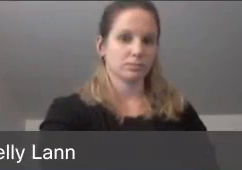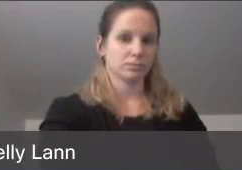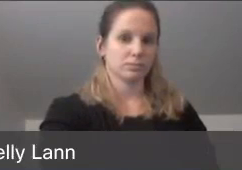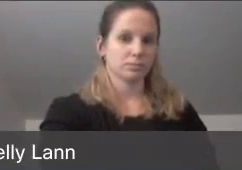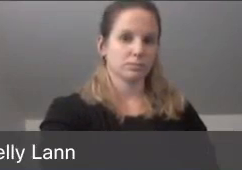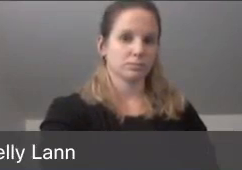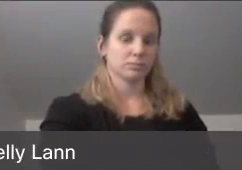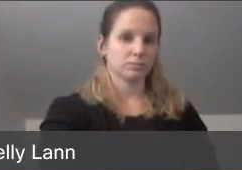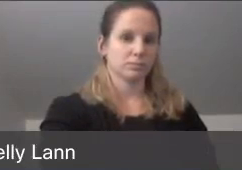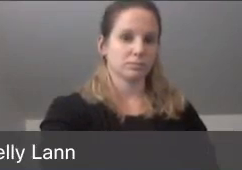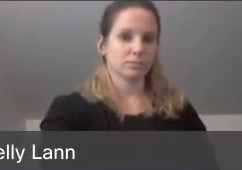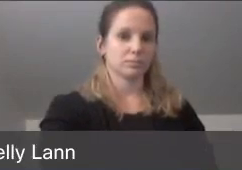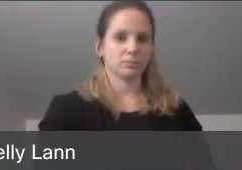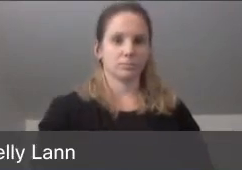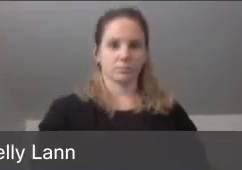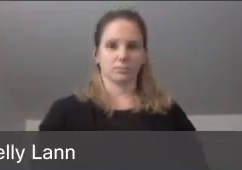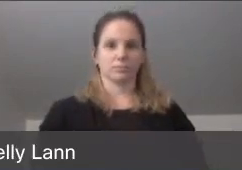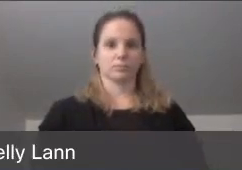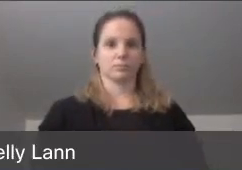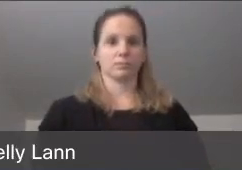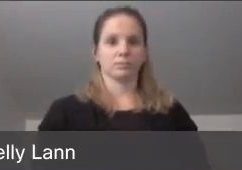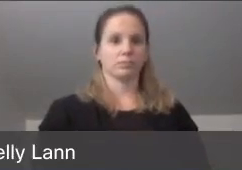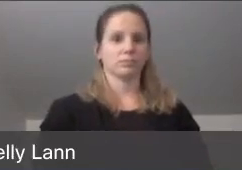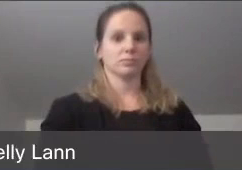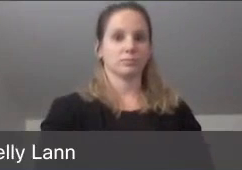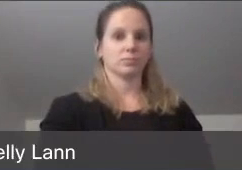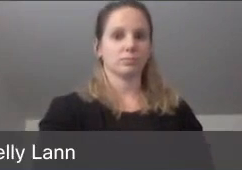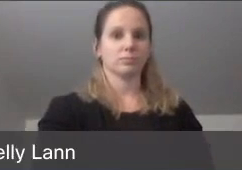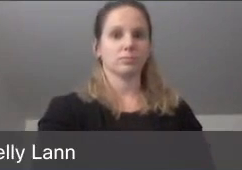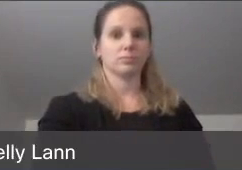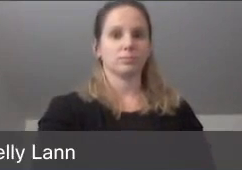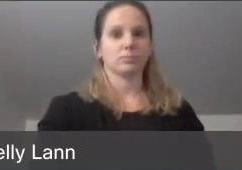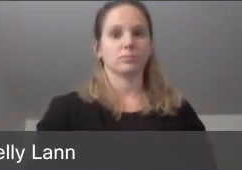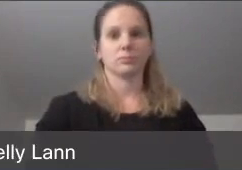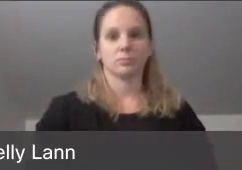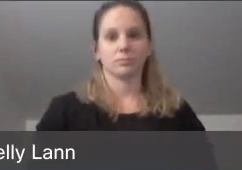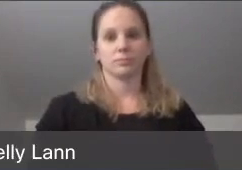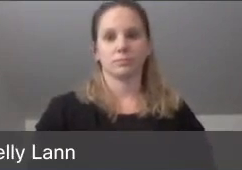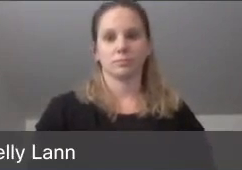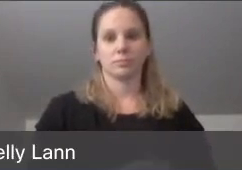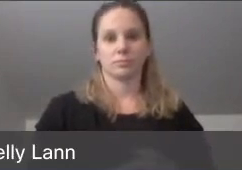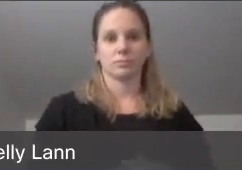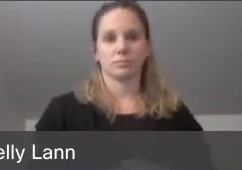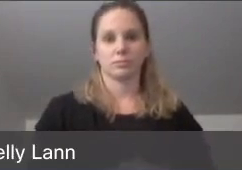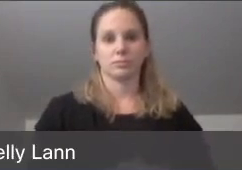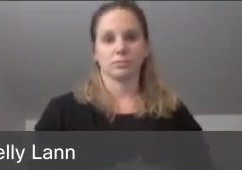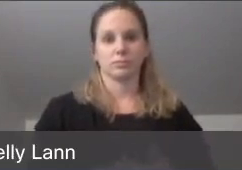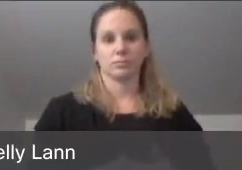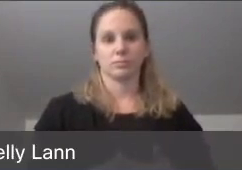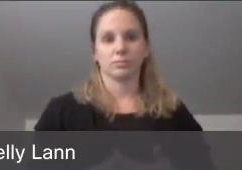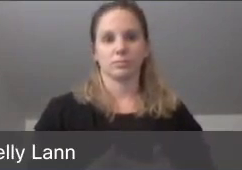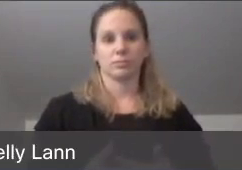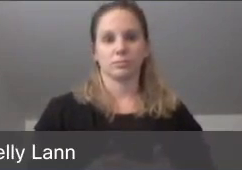want to say here, just as a caveat, there is very little research on vicarious trauma among justice professionals. And I think that's a